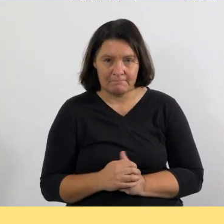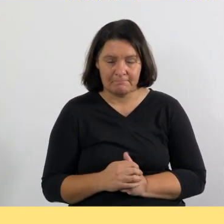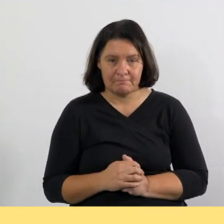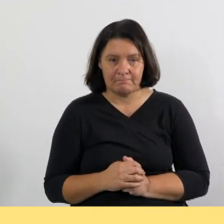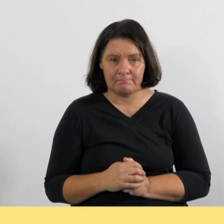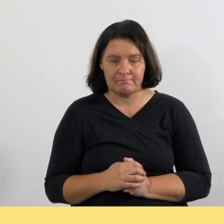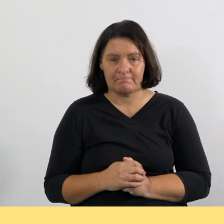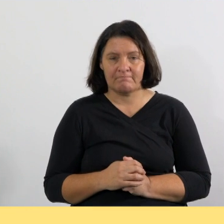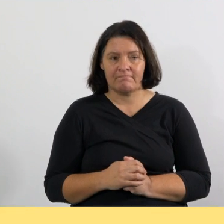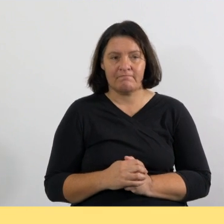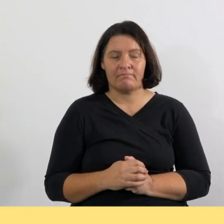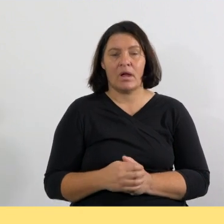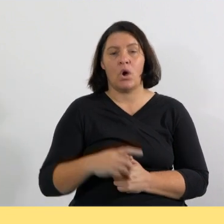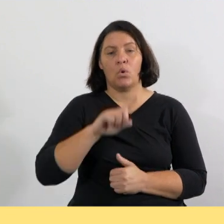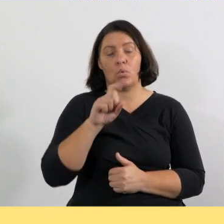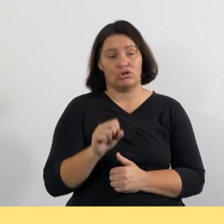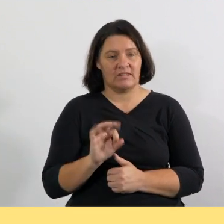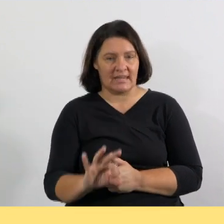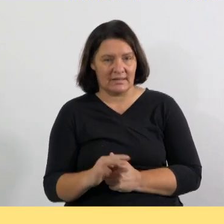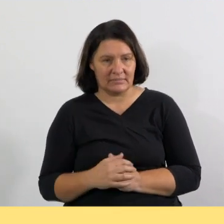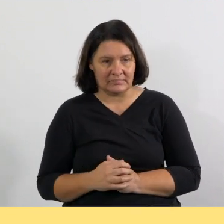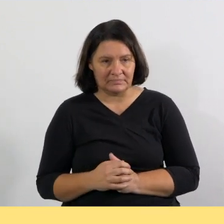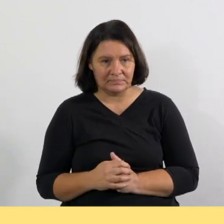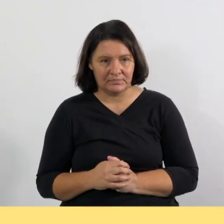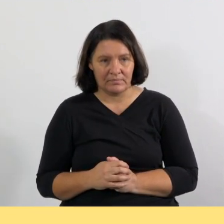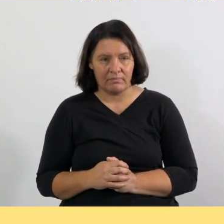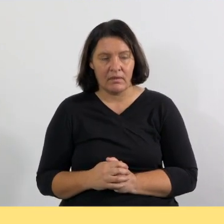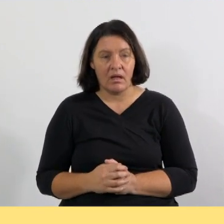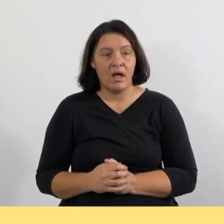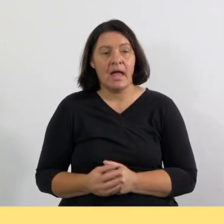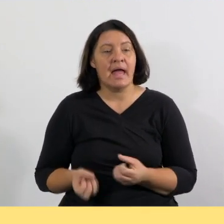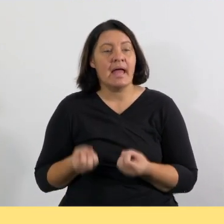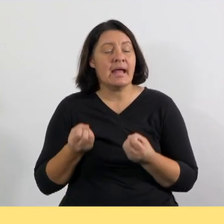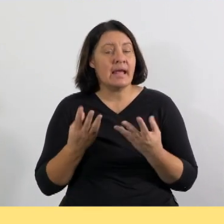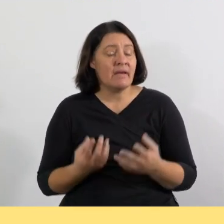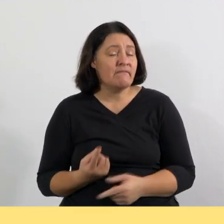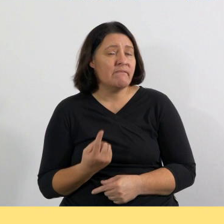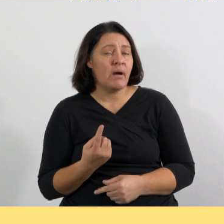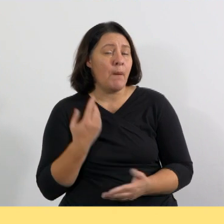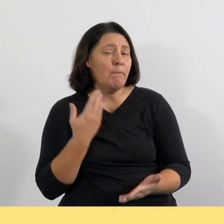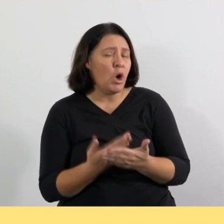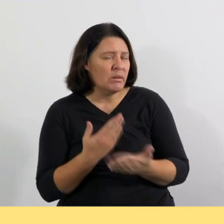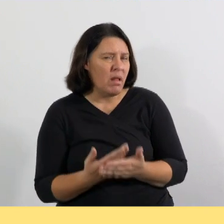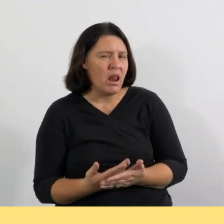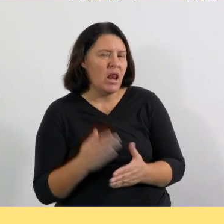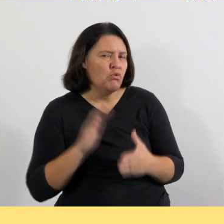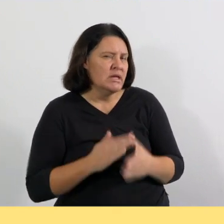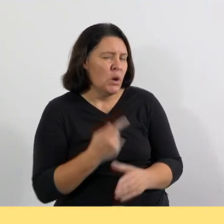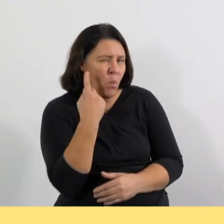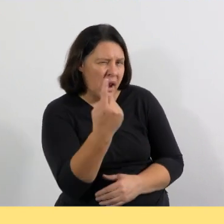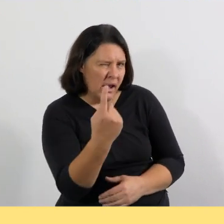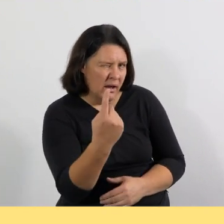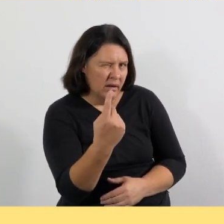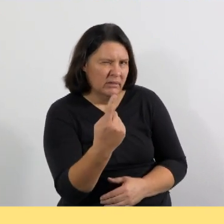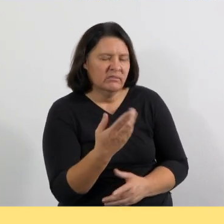4,620. Let us go to question number 3. It says, give 1 possible reason